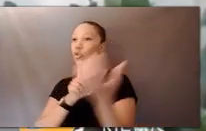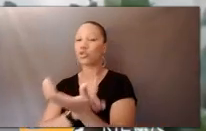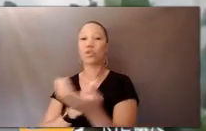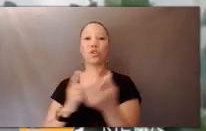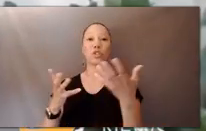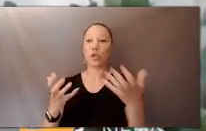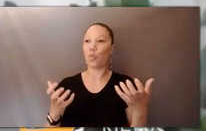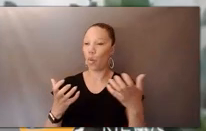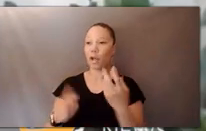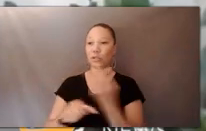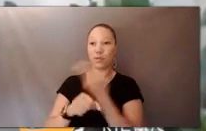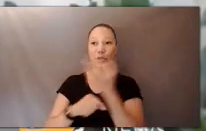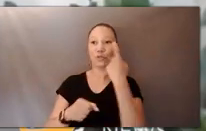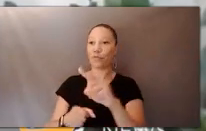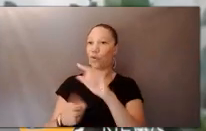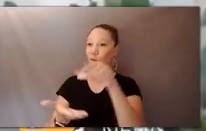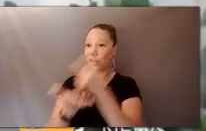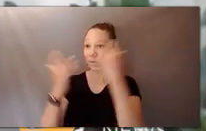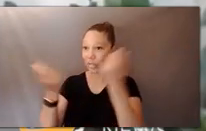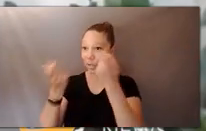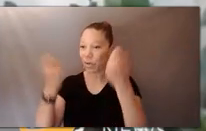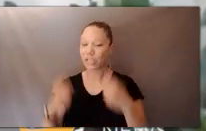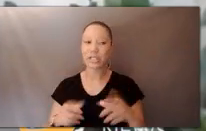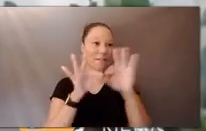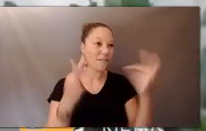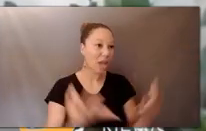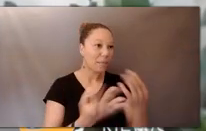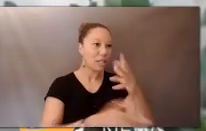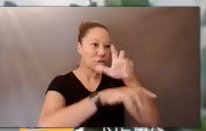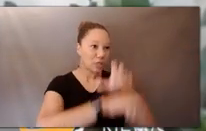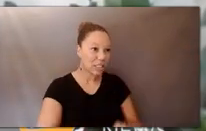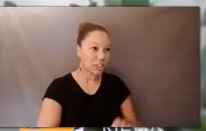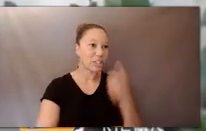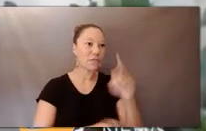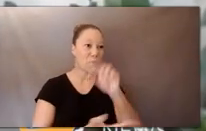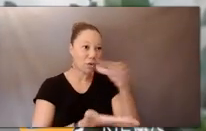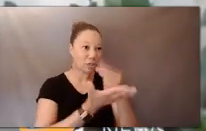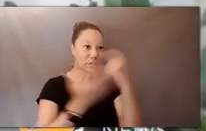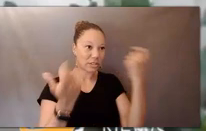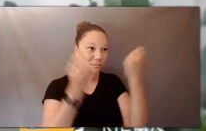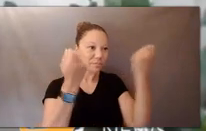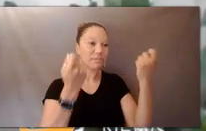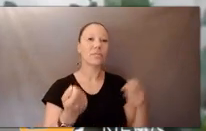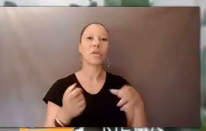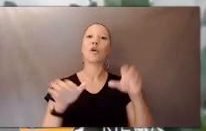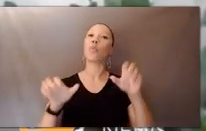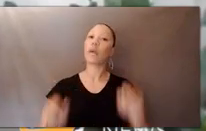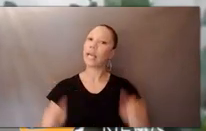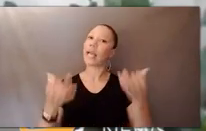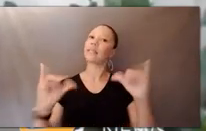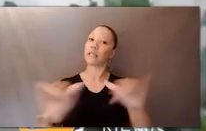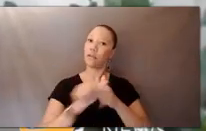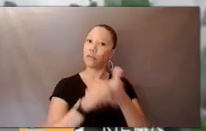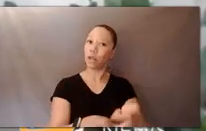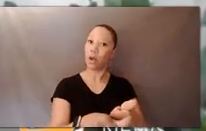take into consideration, any family traditions we want to take into consideration can be done here too. So for